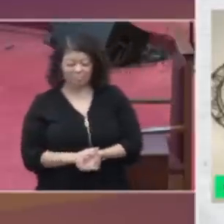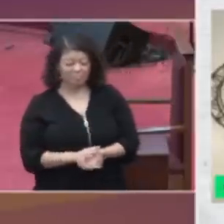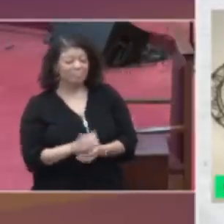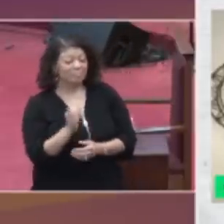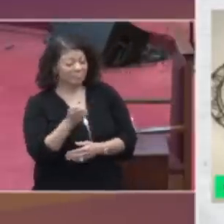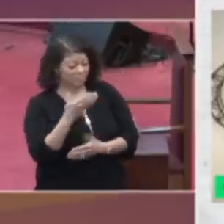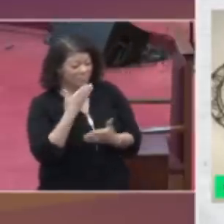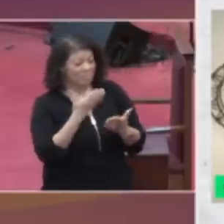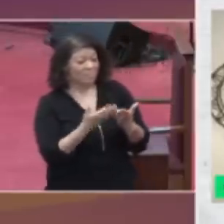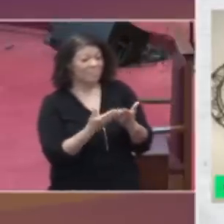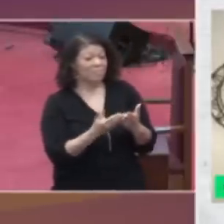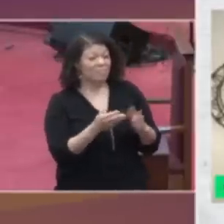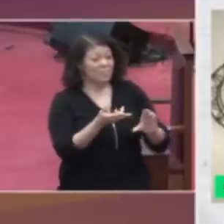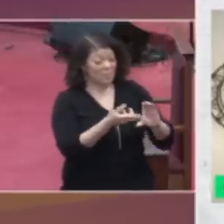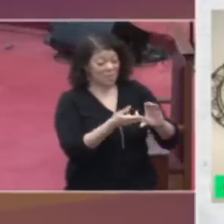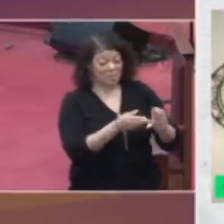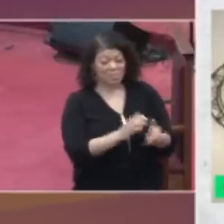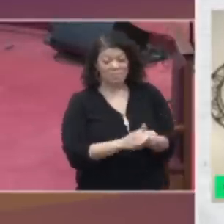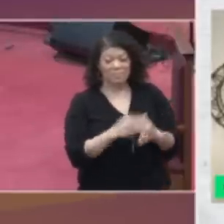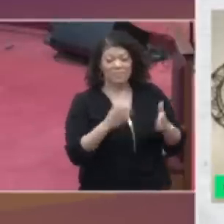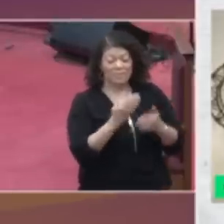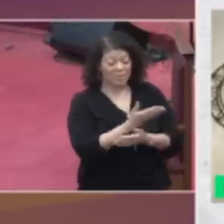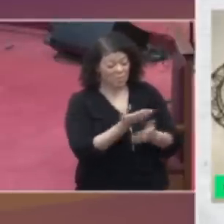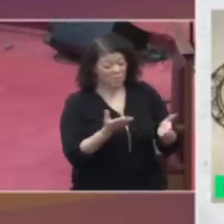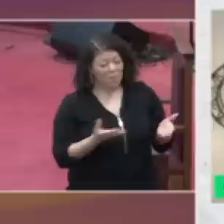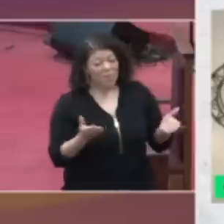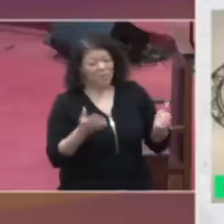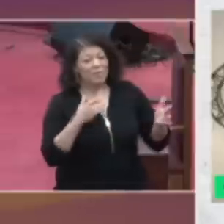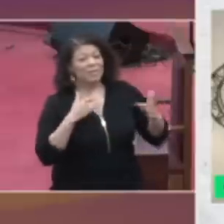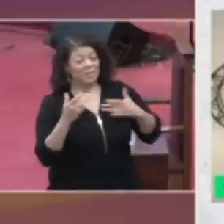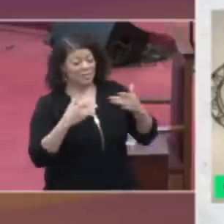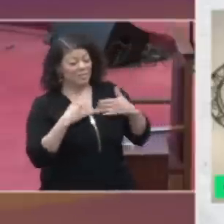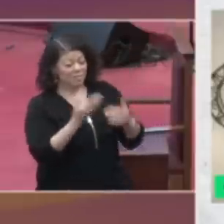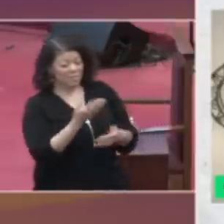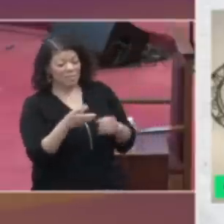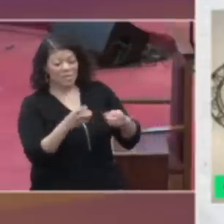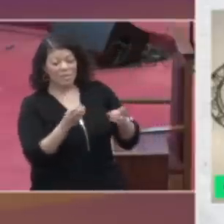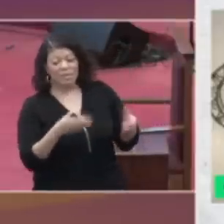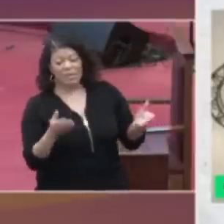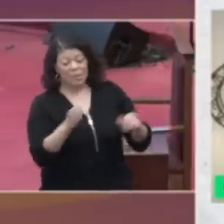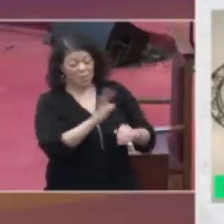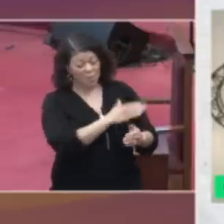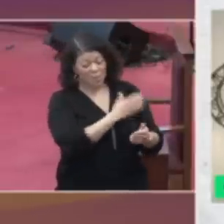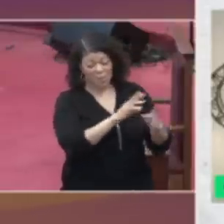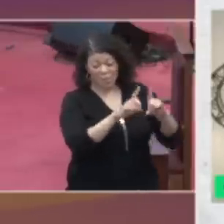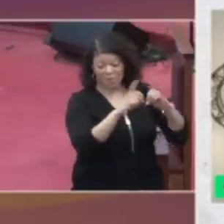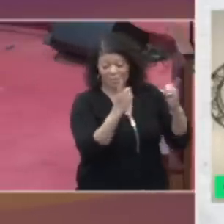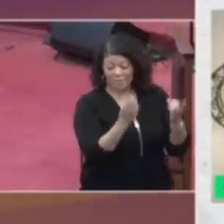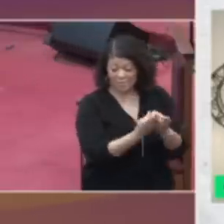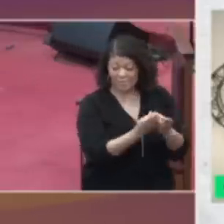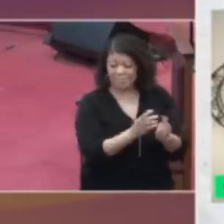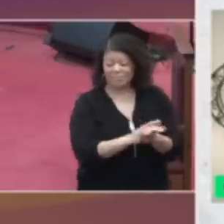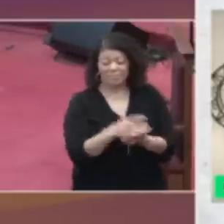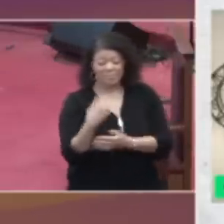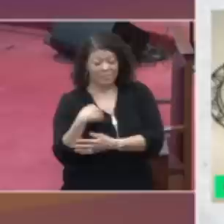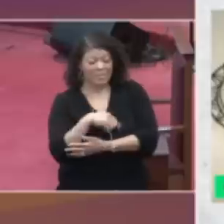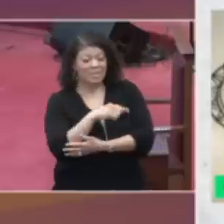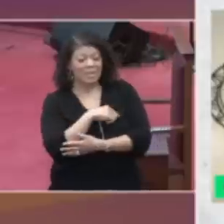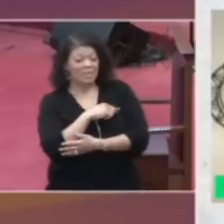joining us. I'm so glad you're here because there's exciting things happening in our music department where we